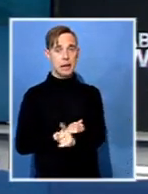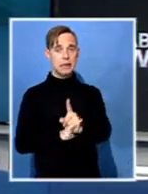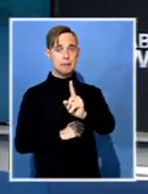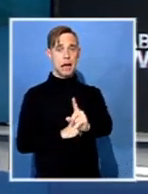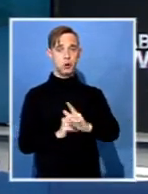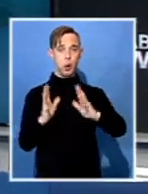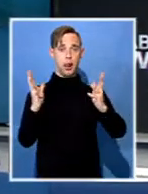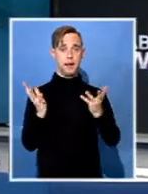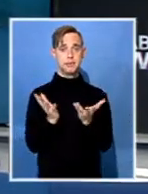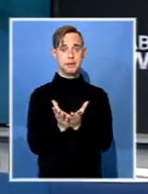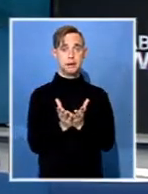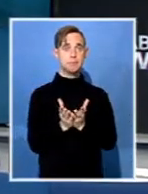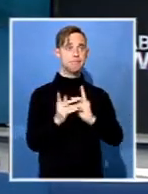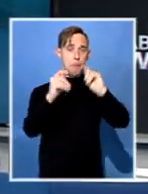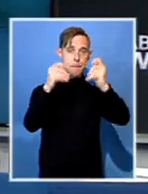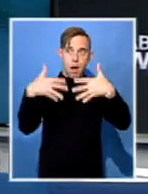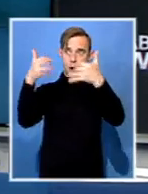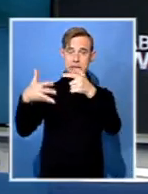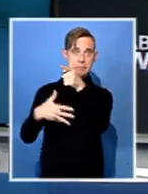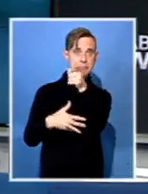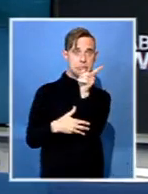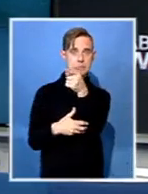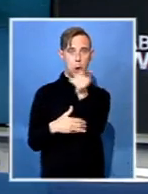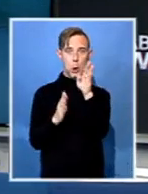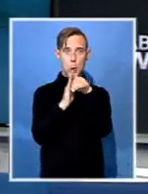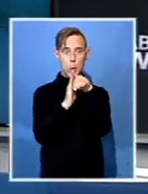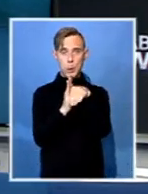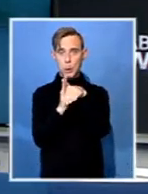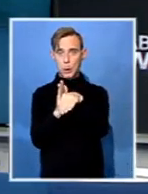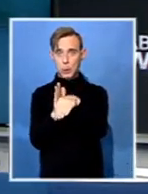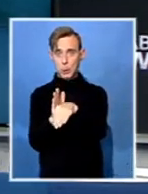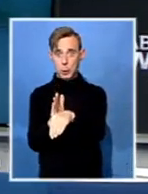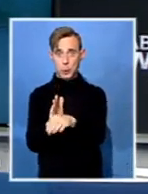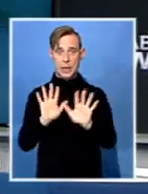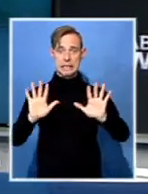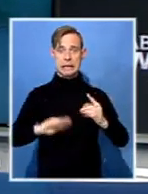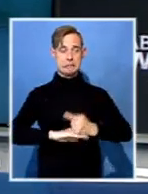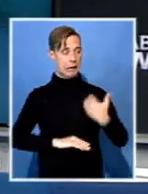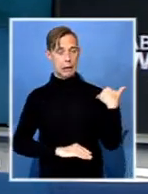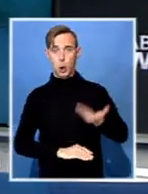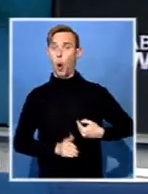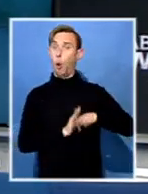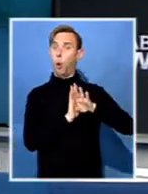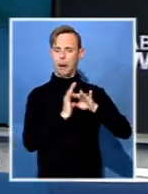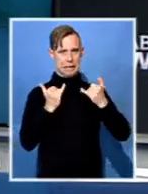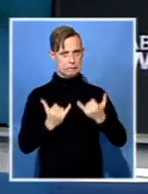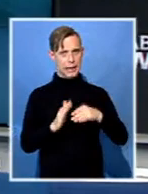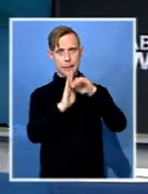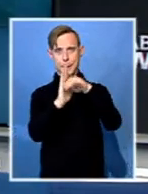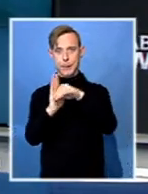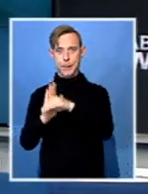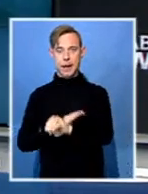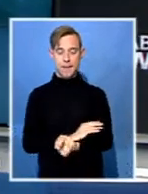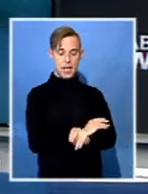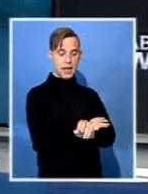global markets have been coming down after a pretty strong run over the last 10 days or so. Naspers carried the market here,